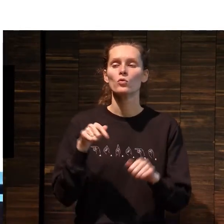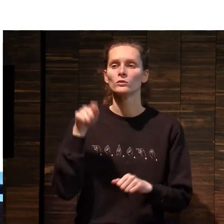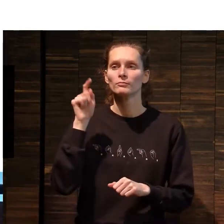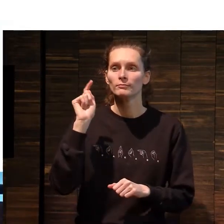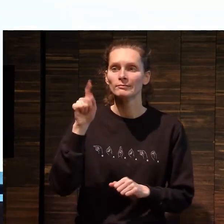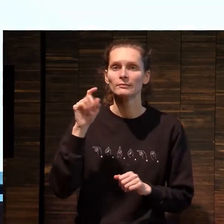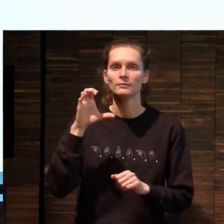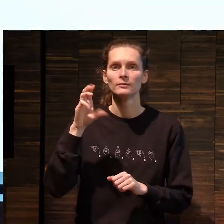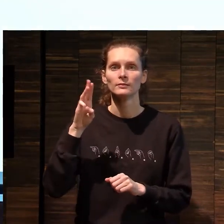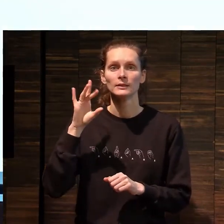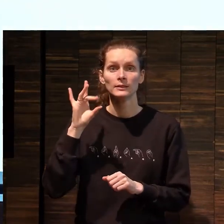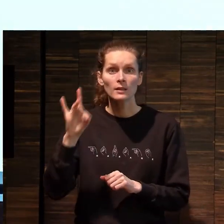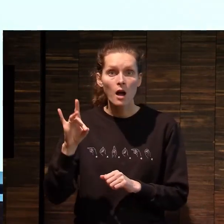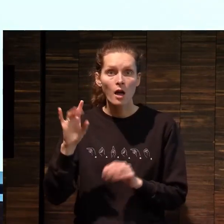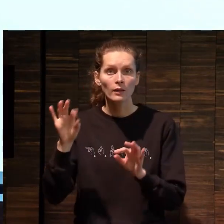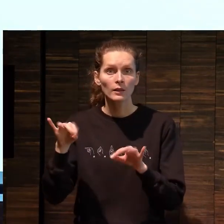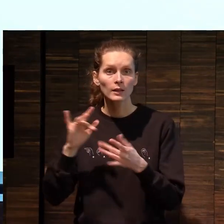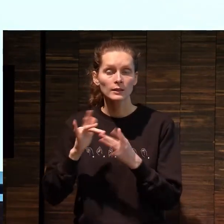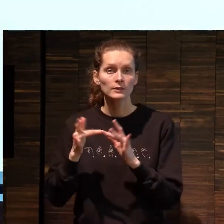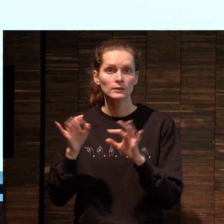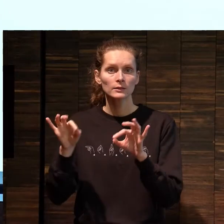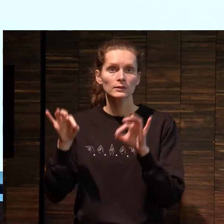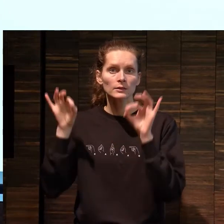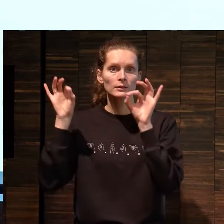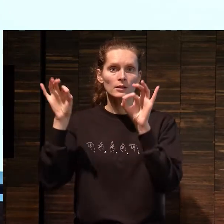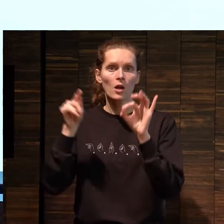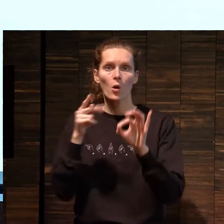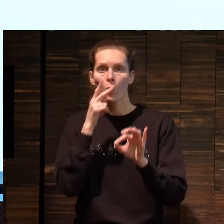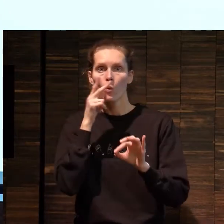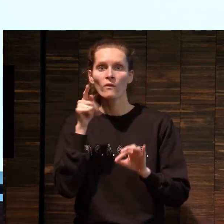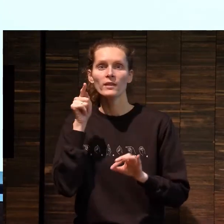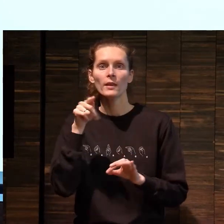Stock. You can open the page, any page,